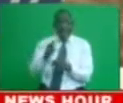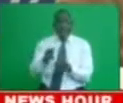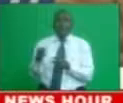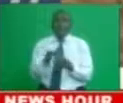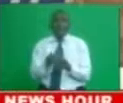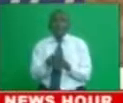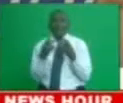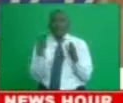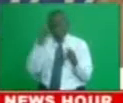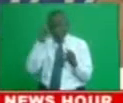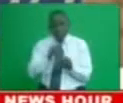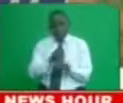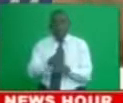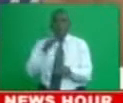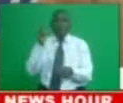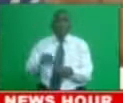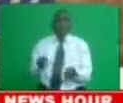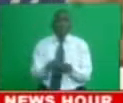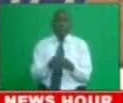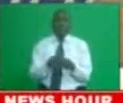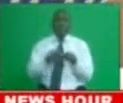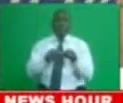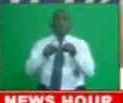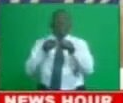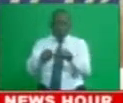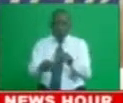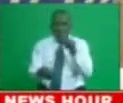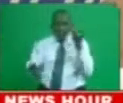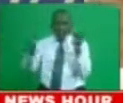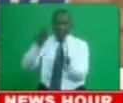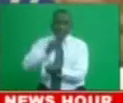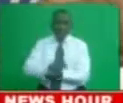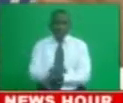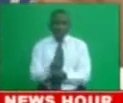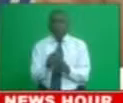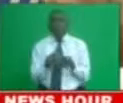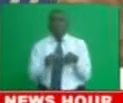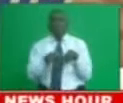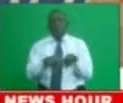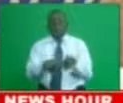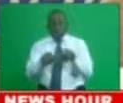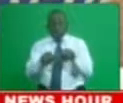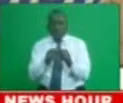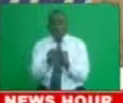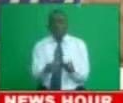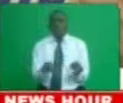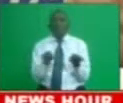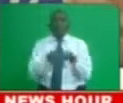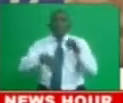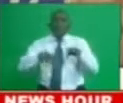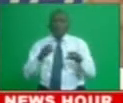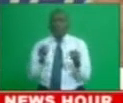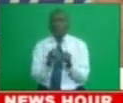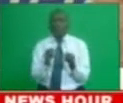management in the public sector must also continuously change to remain relevant and contribute